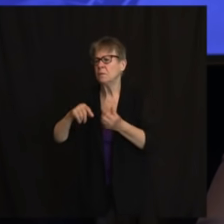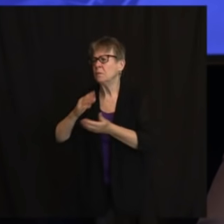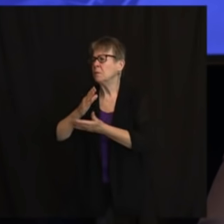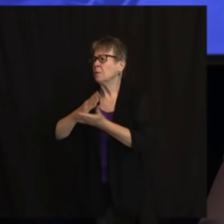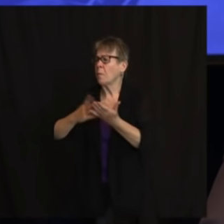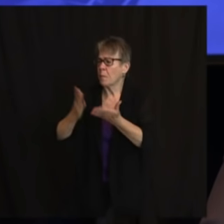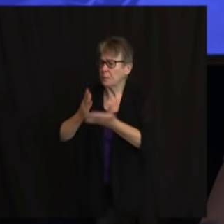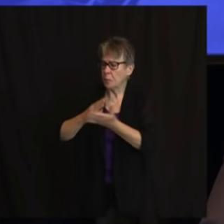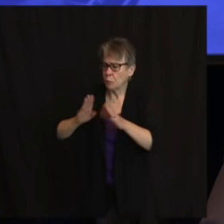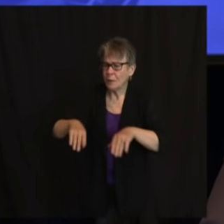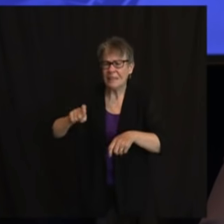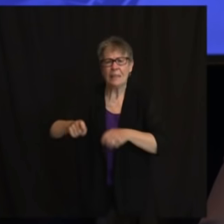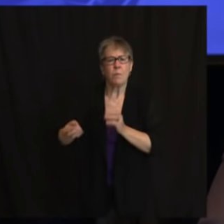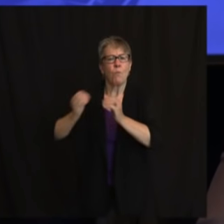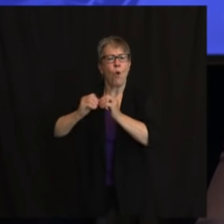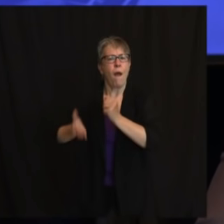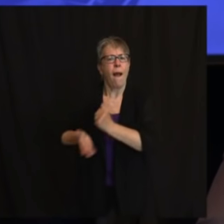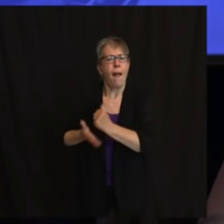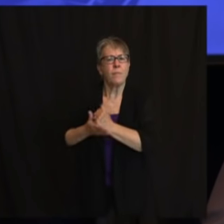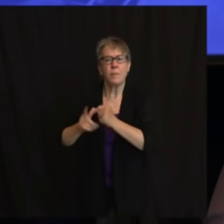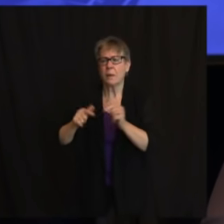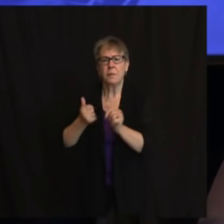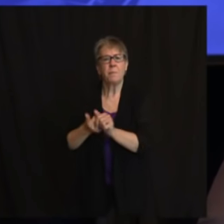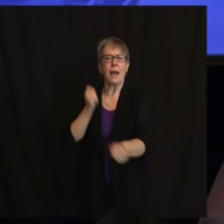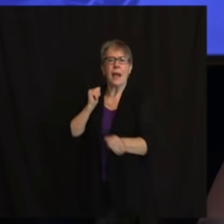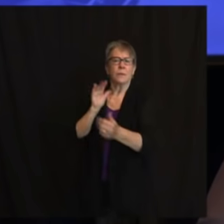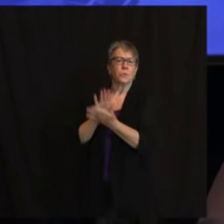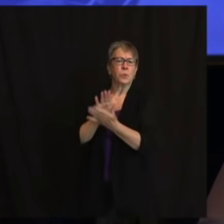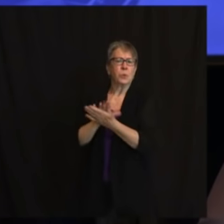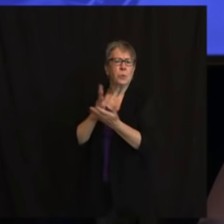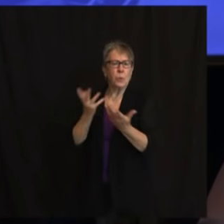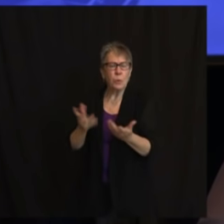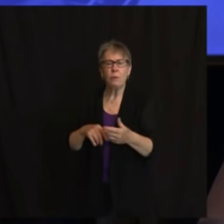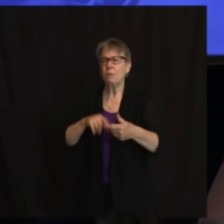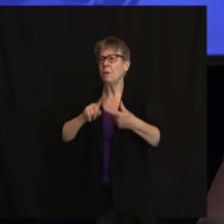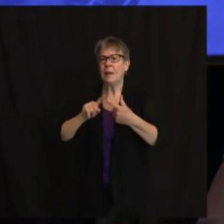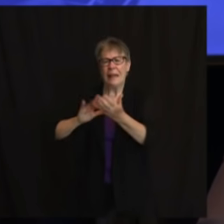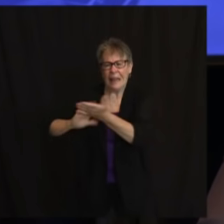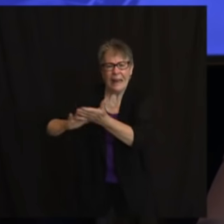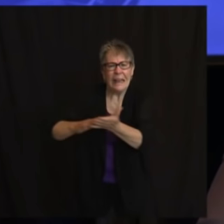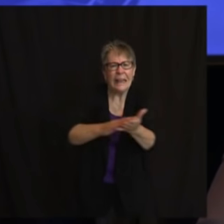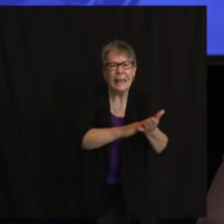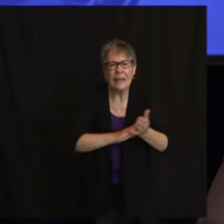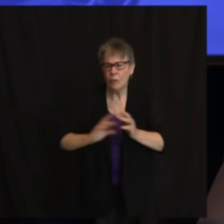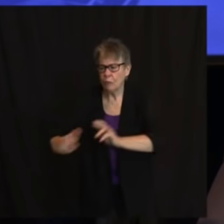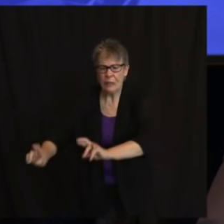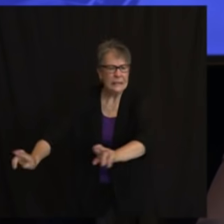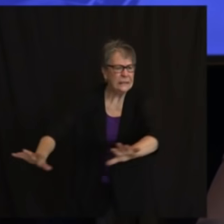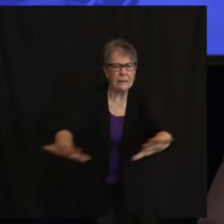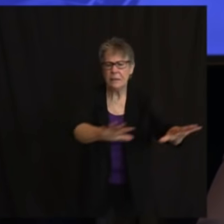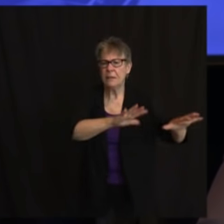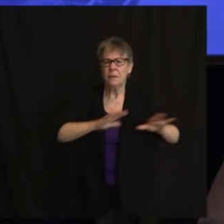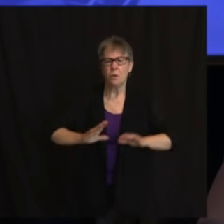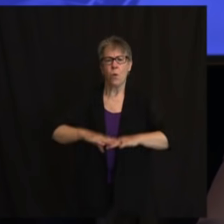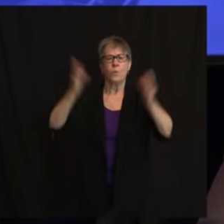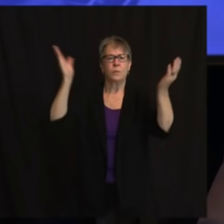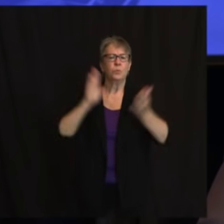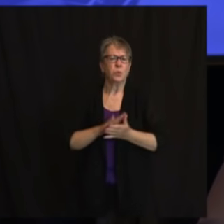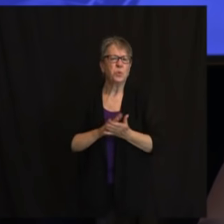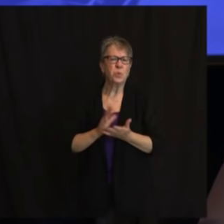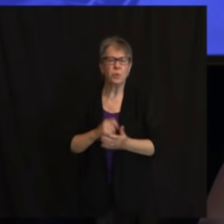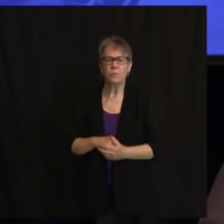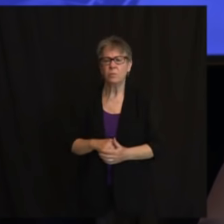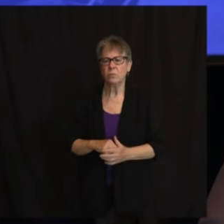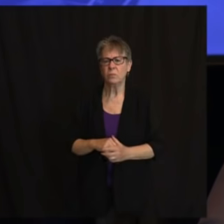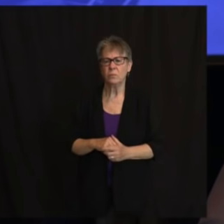meals to eligible students. It is important to know that school districts will have a great deal of local discretion at how they use these funds